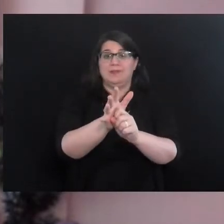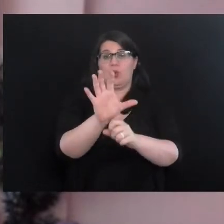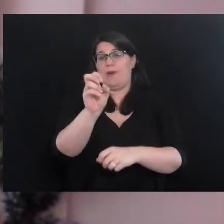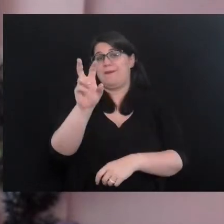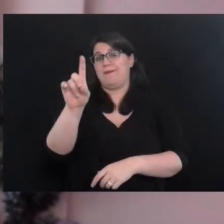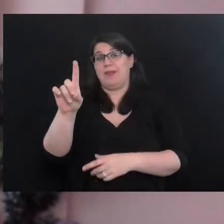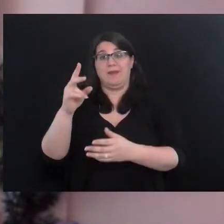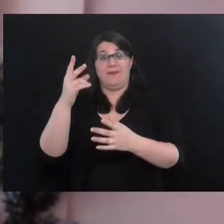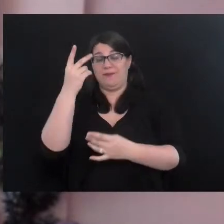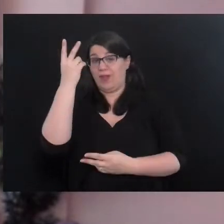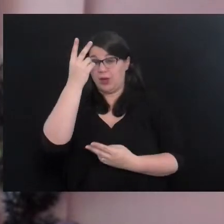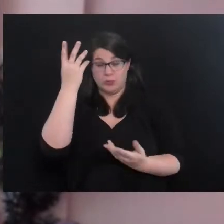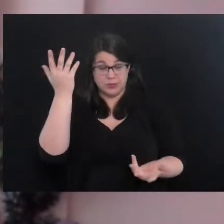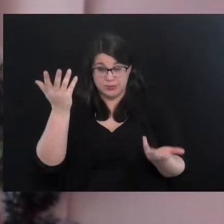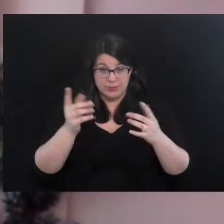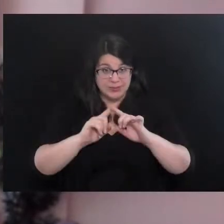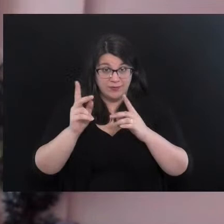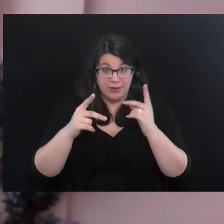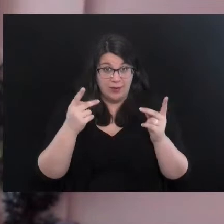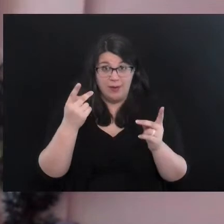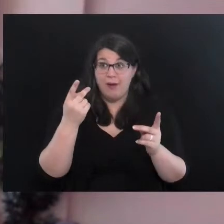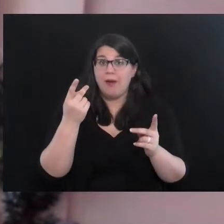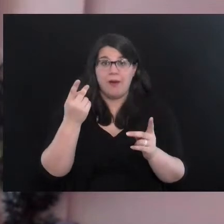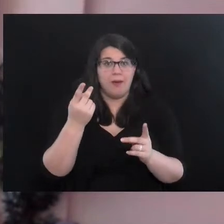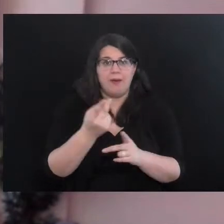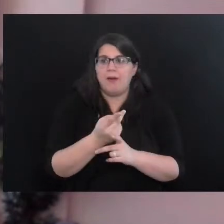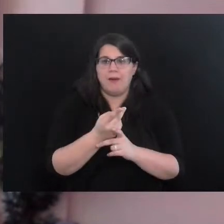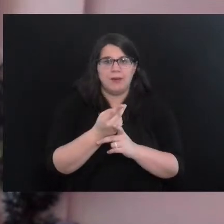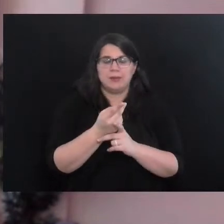virus that really got its